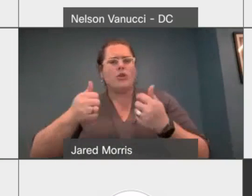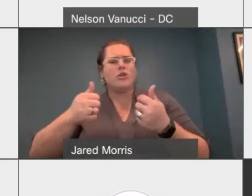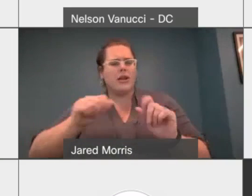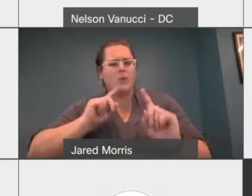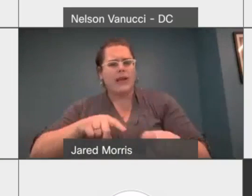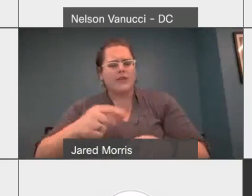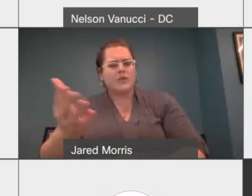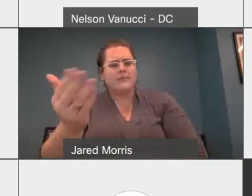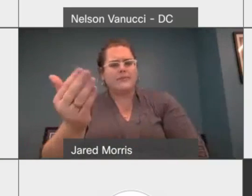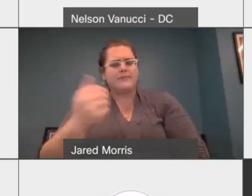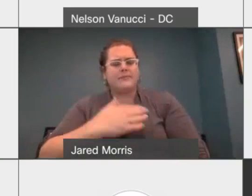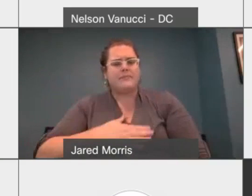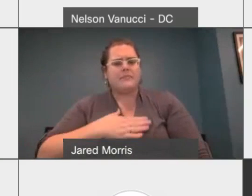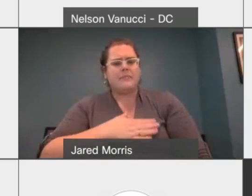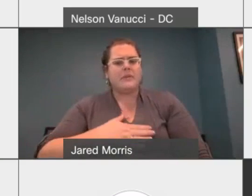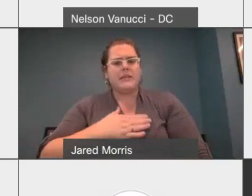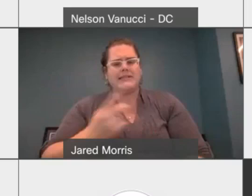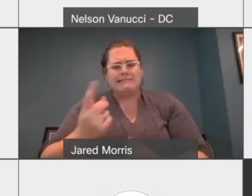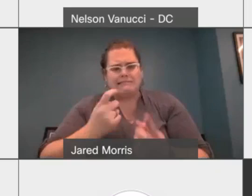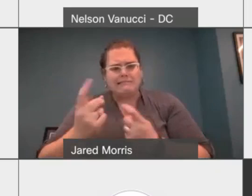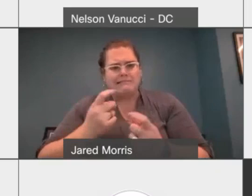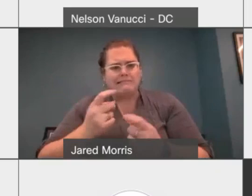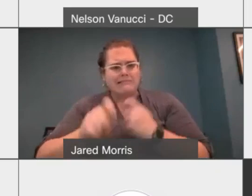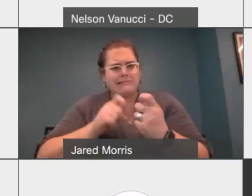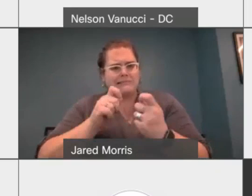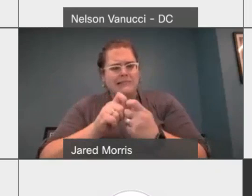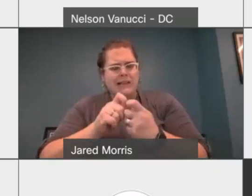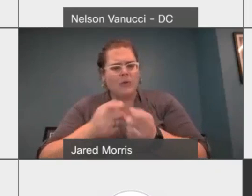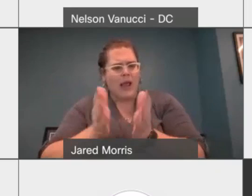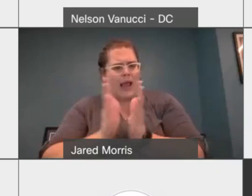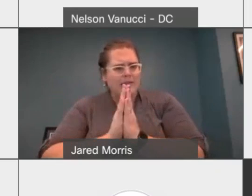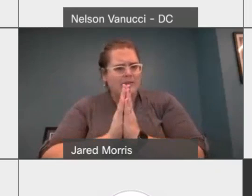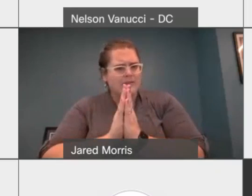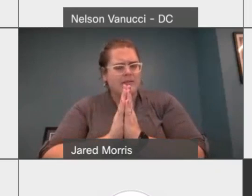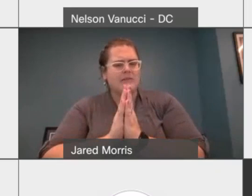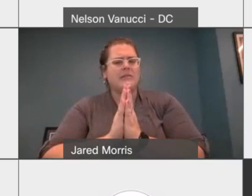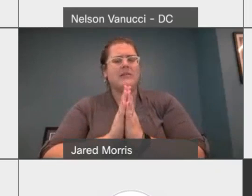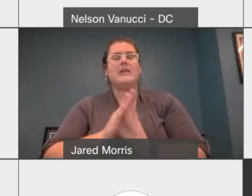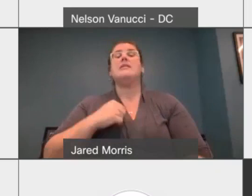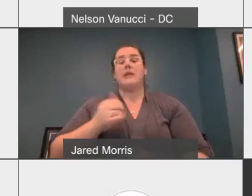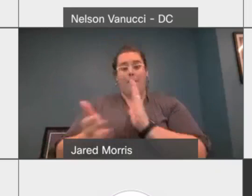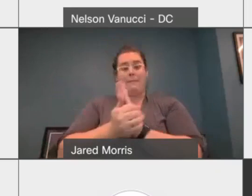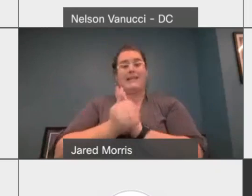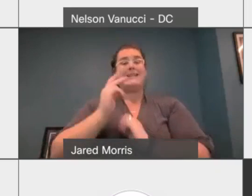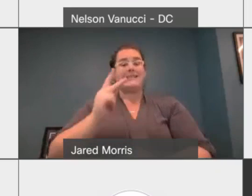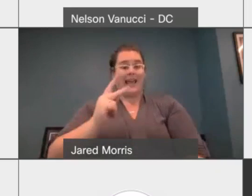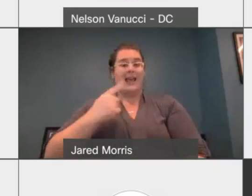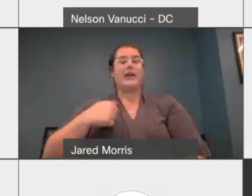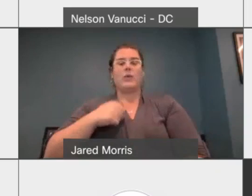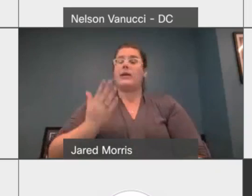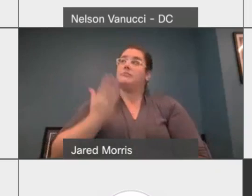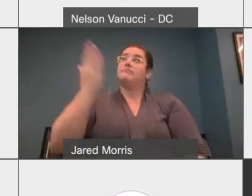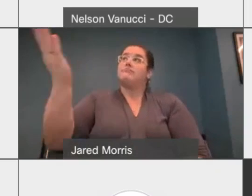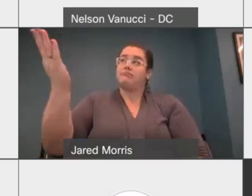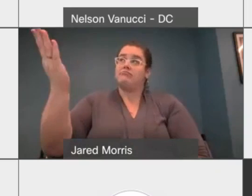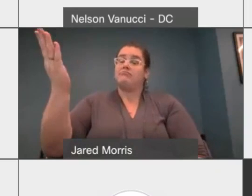question more fully. We have submitted the Appendix K, and we have responded to